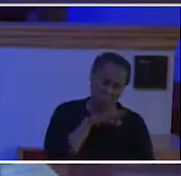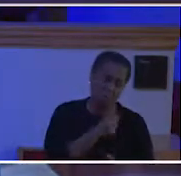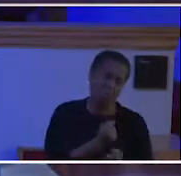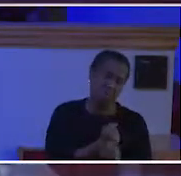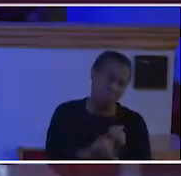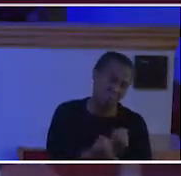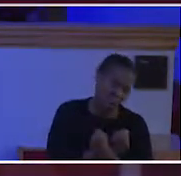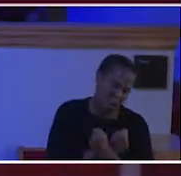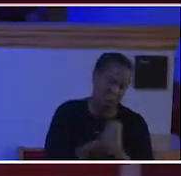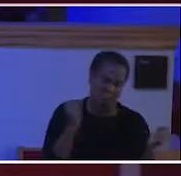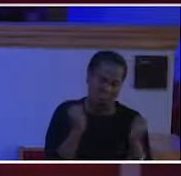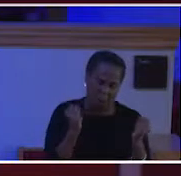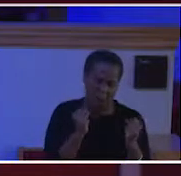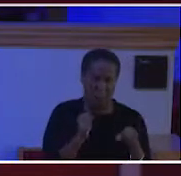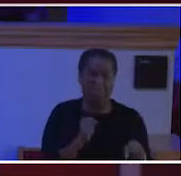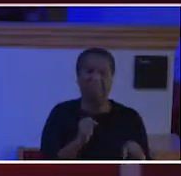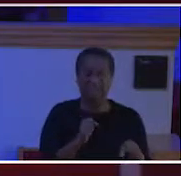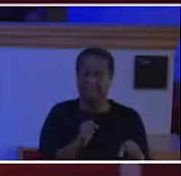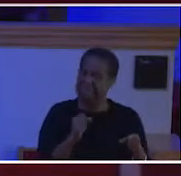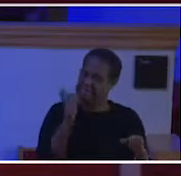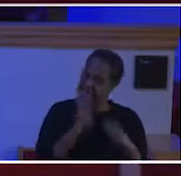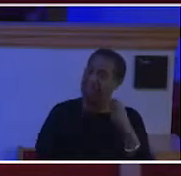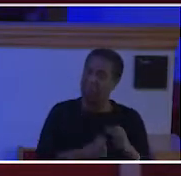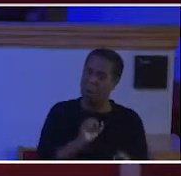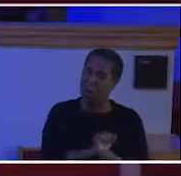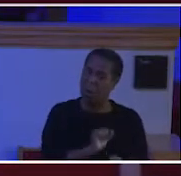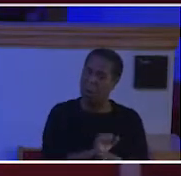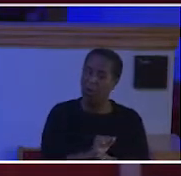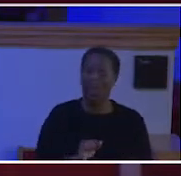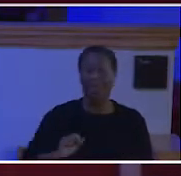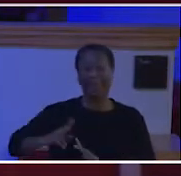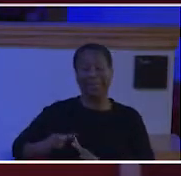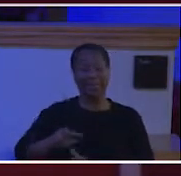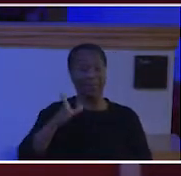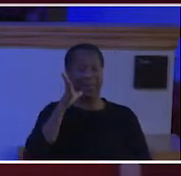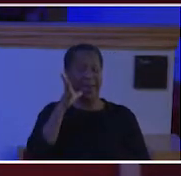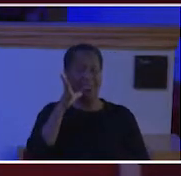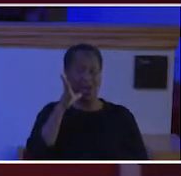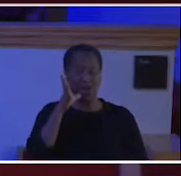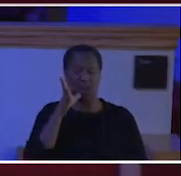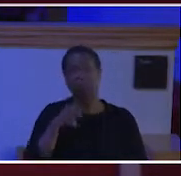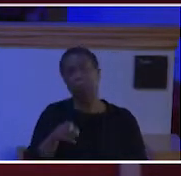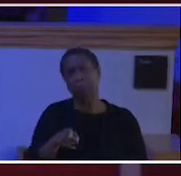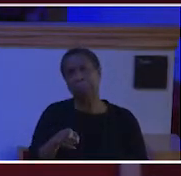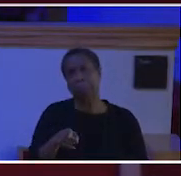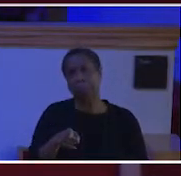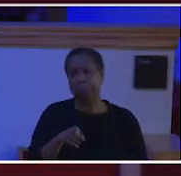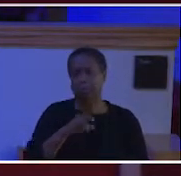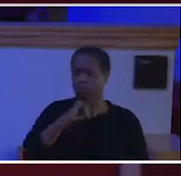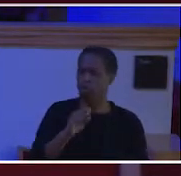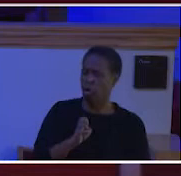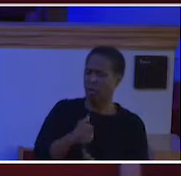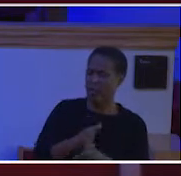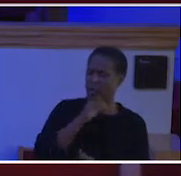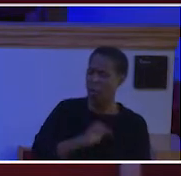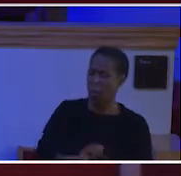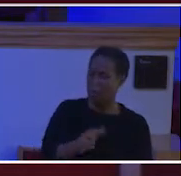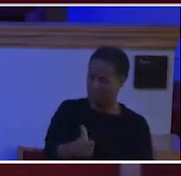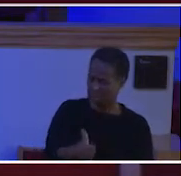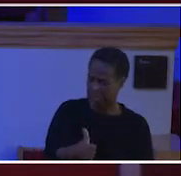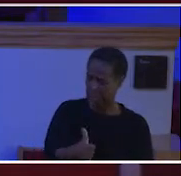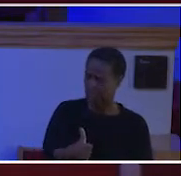was difficult. And the stepmother, at the age at Joe's 10th